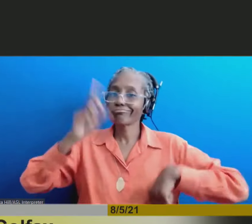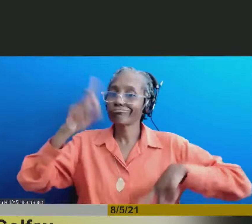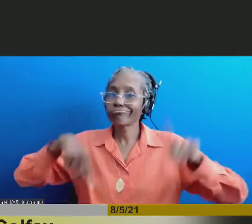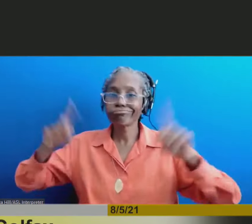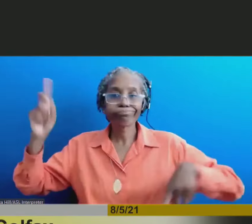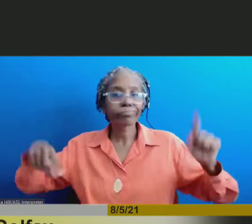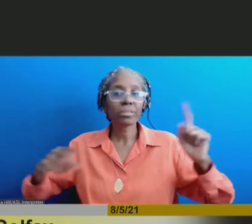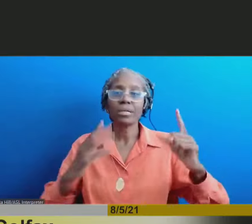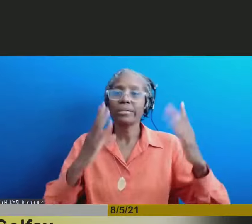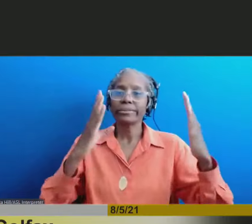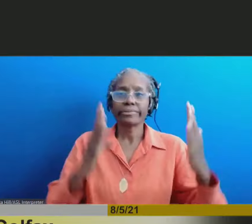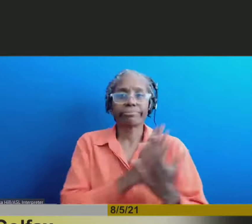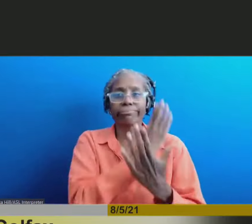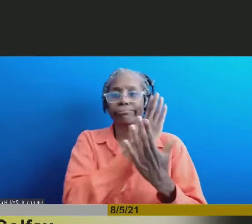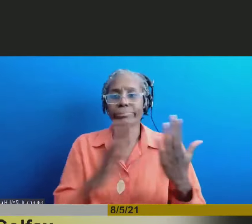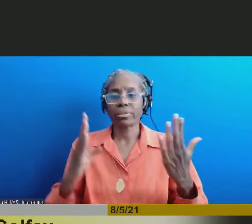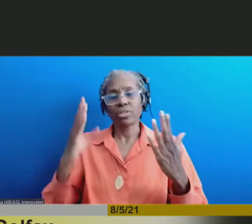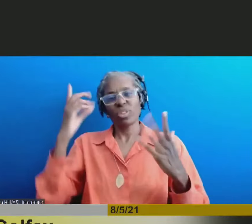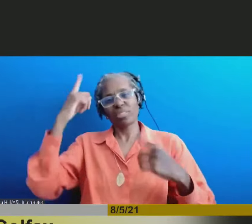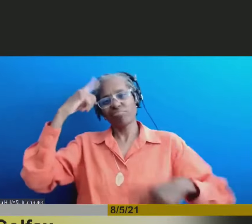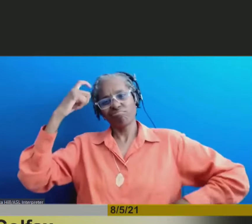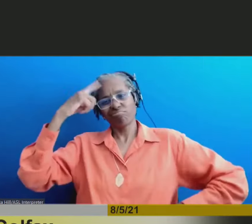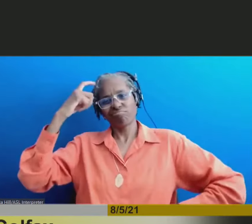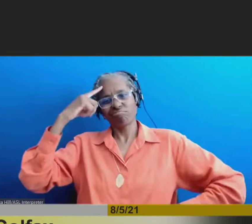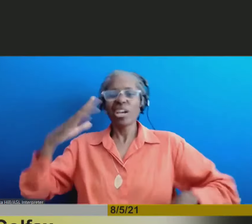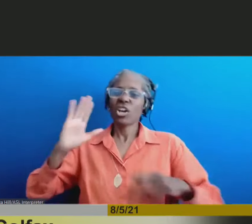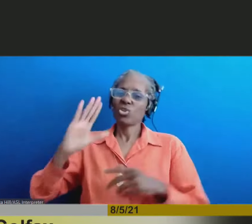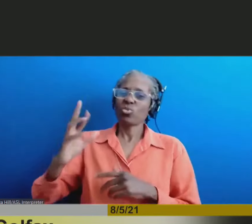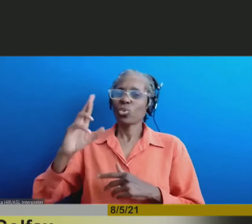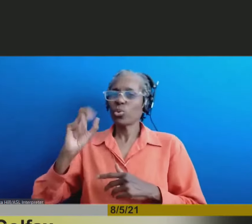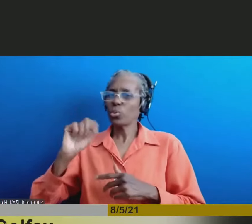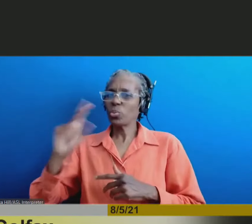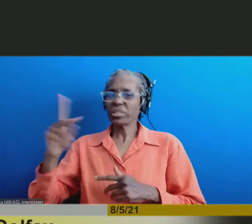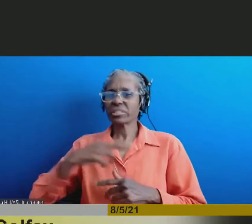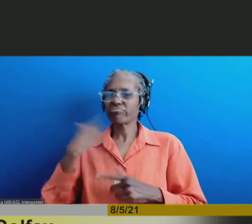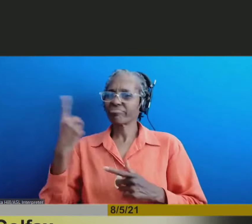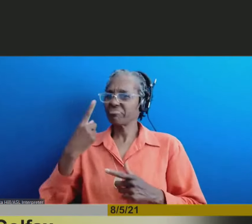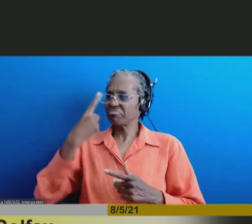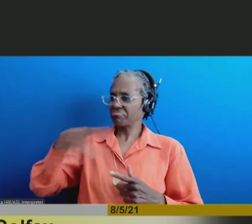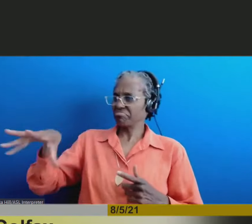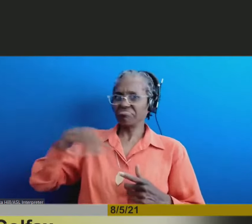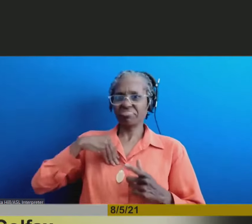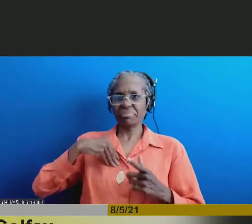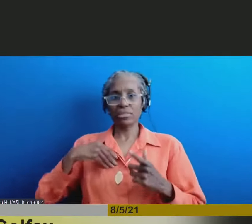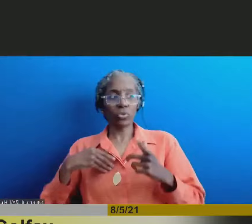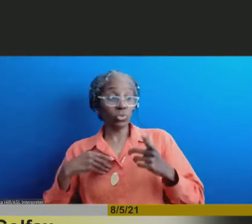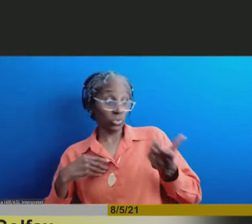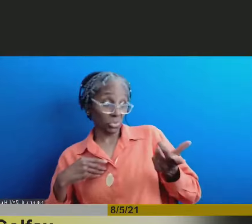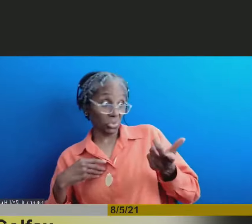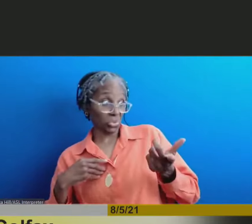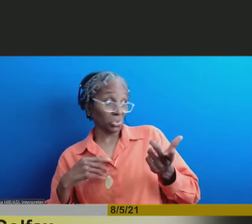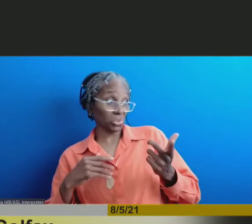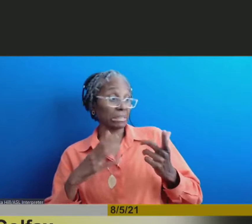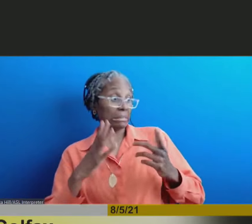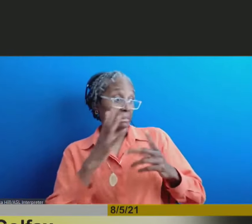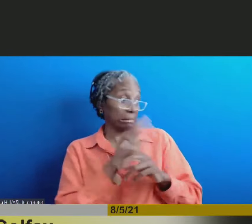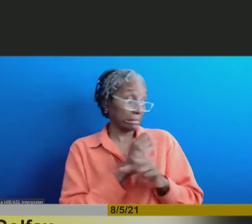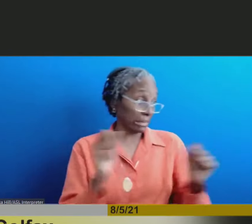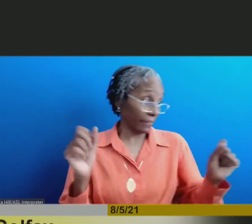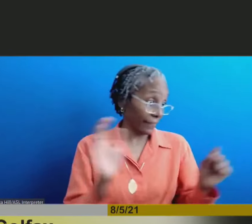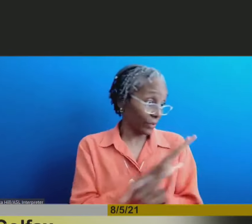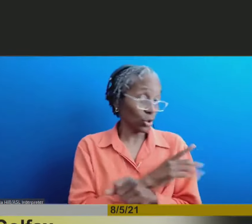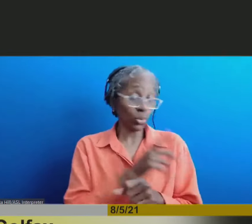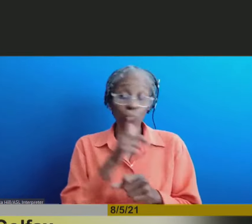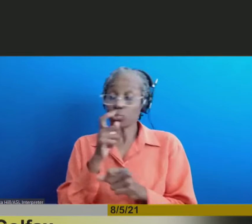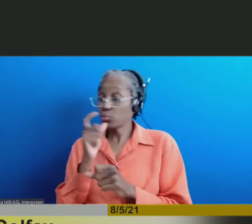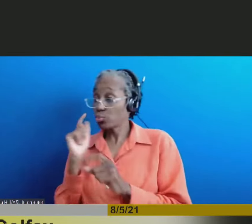to your own risk, the risk of the people that you love and who are around you, and making the determination about